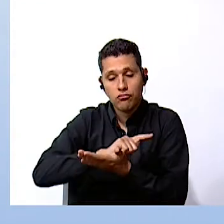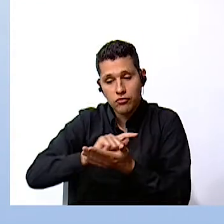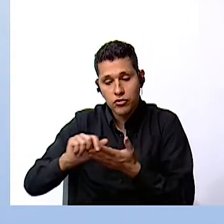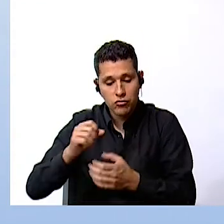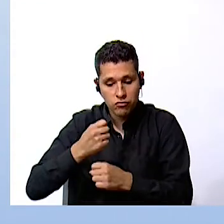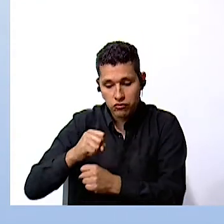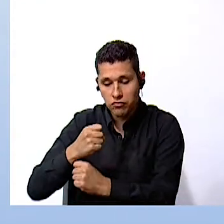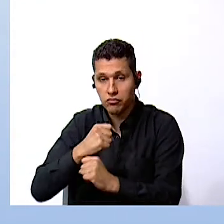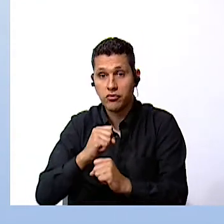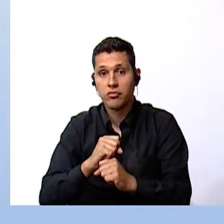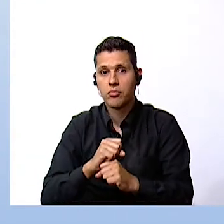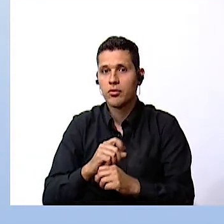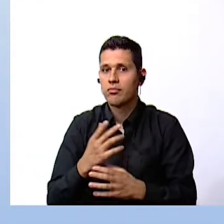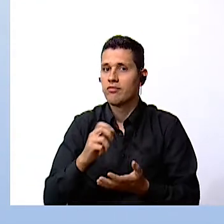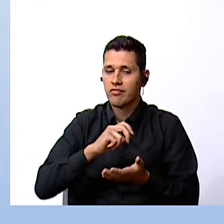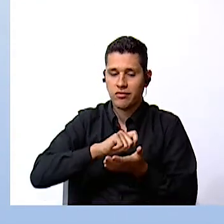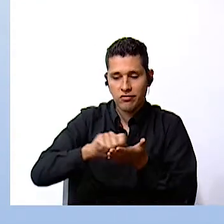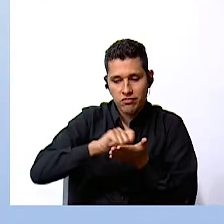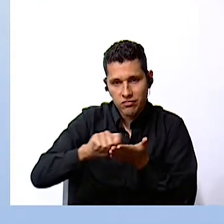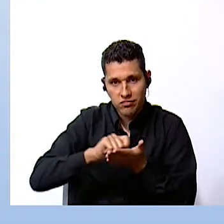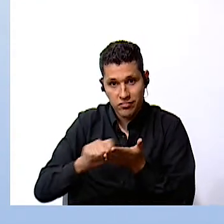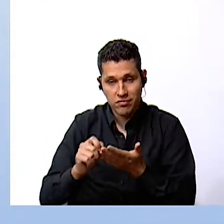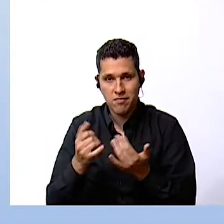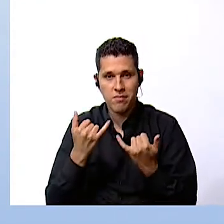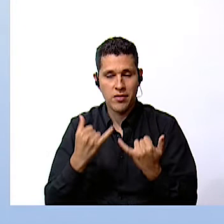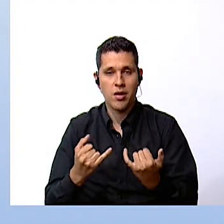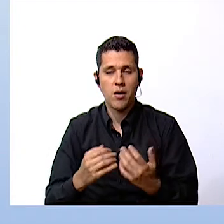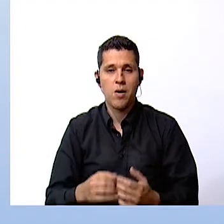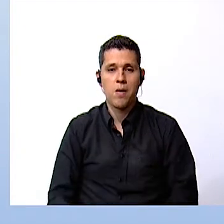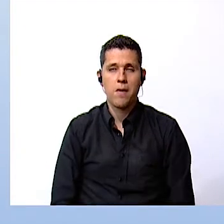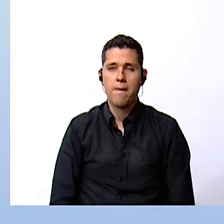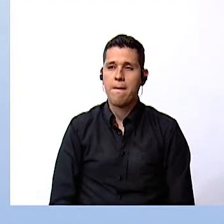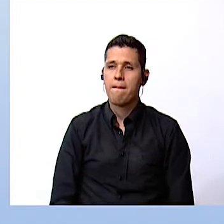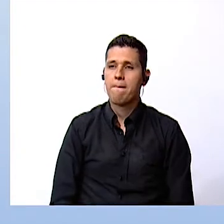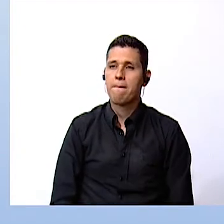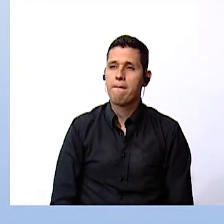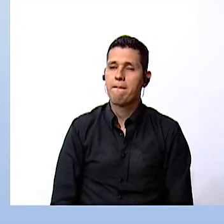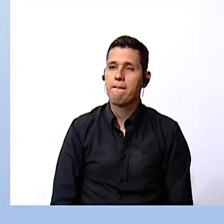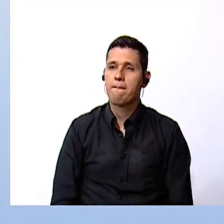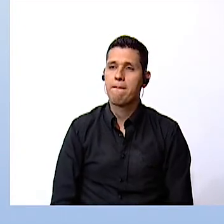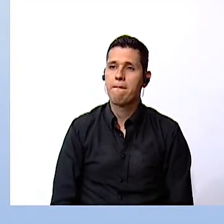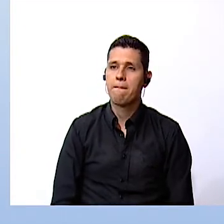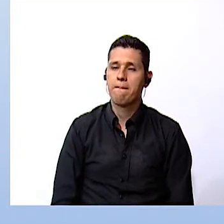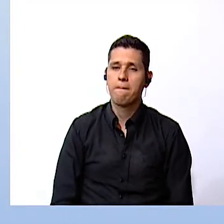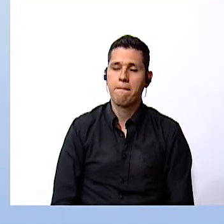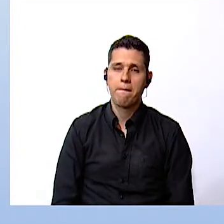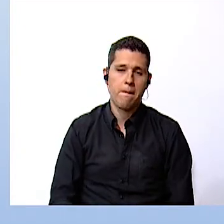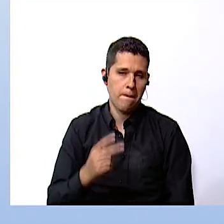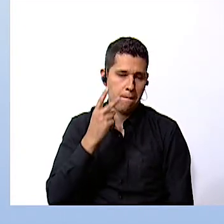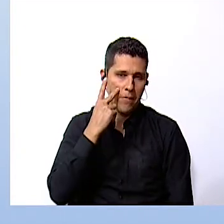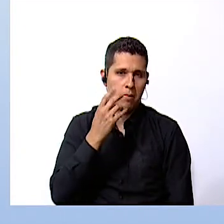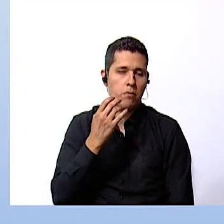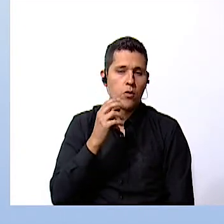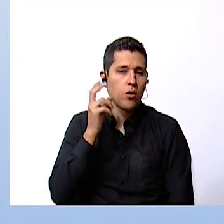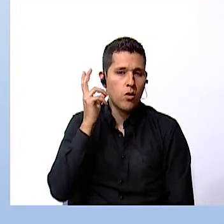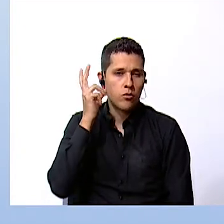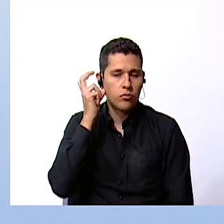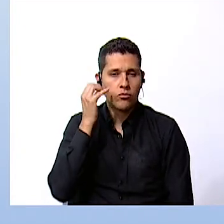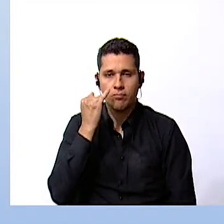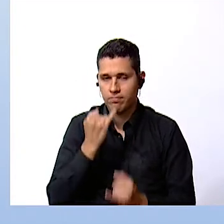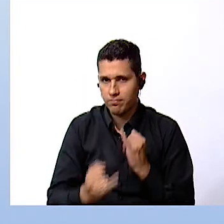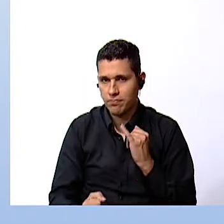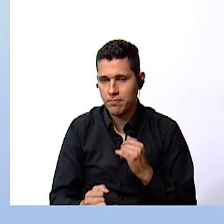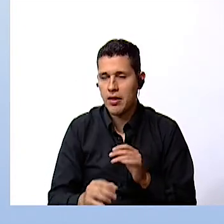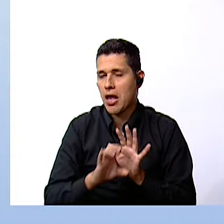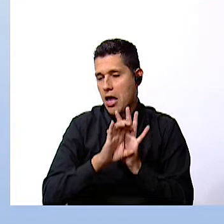and writing. Now let's compare both final sounds. For example, we